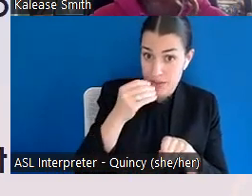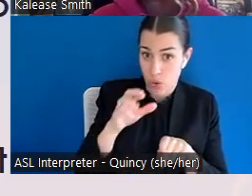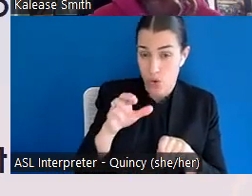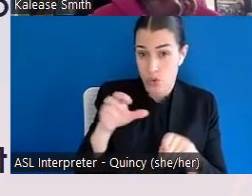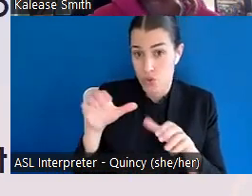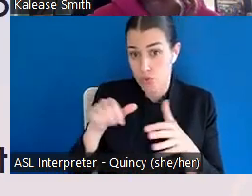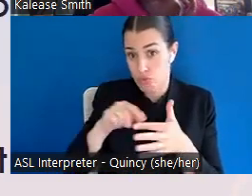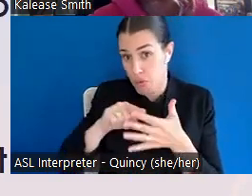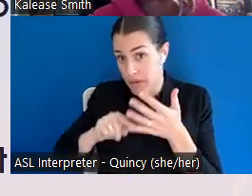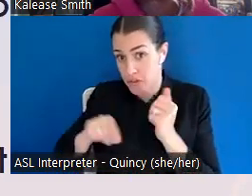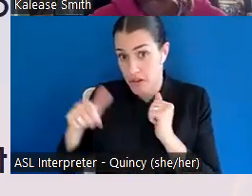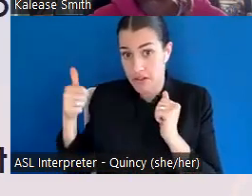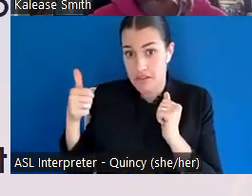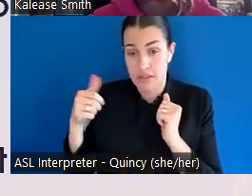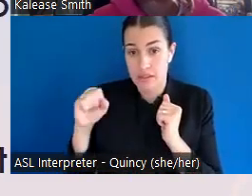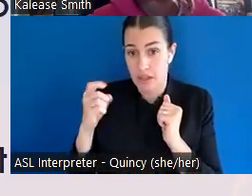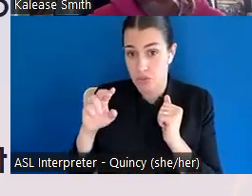really trying to,